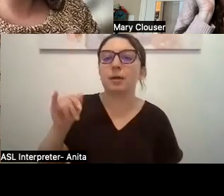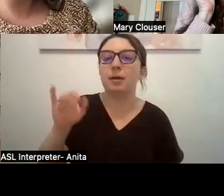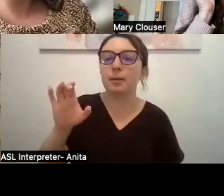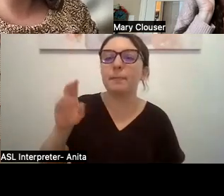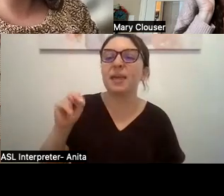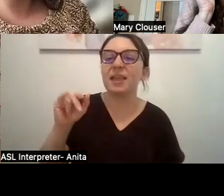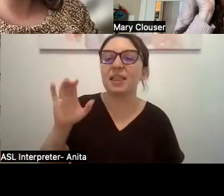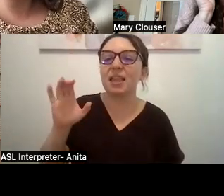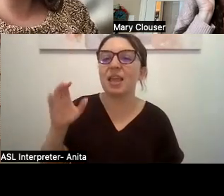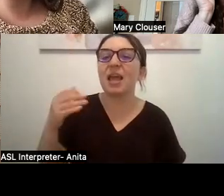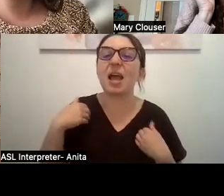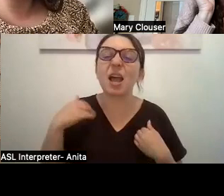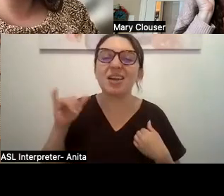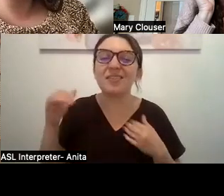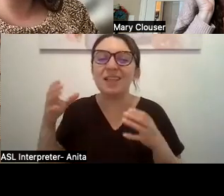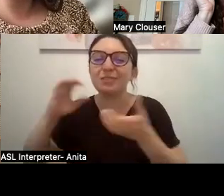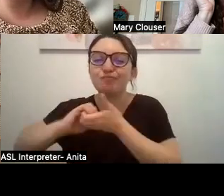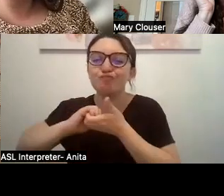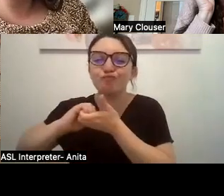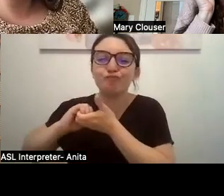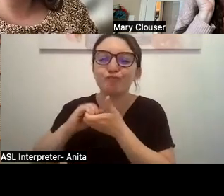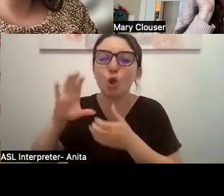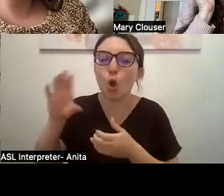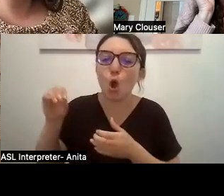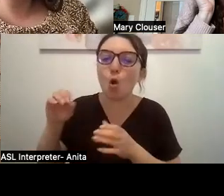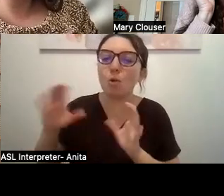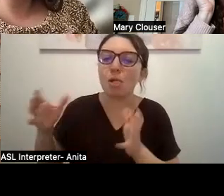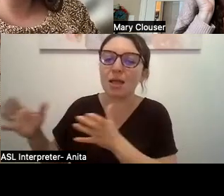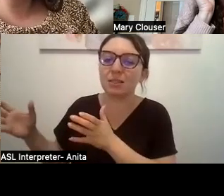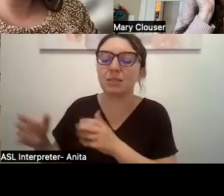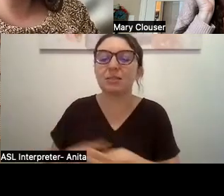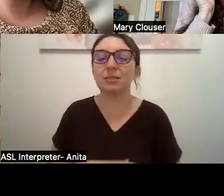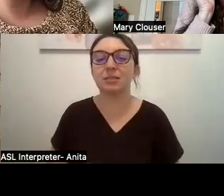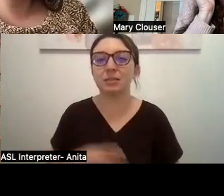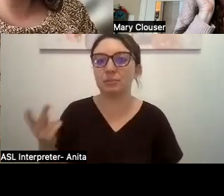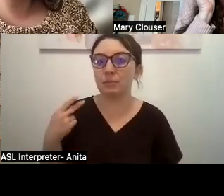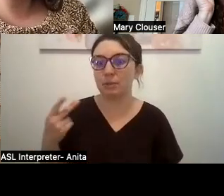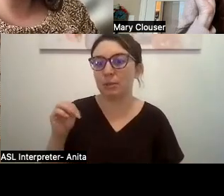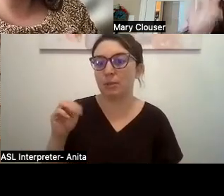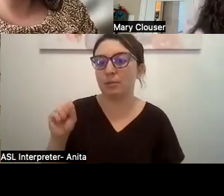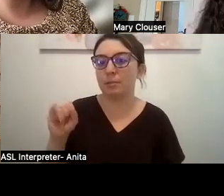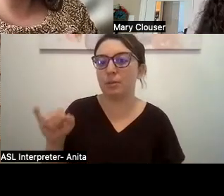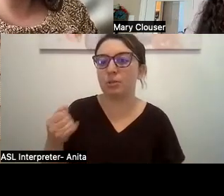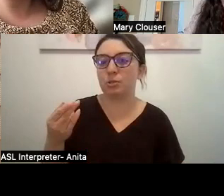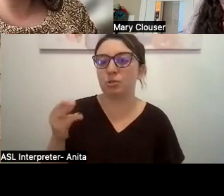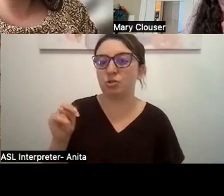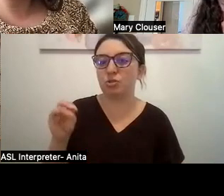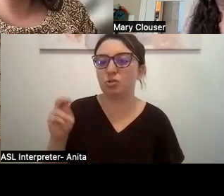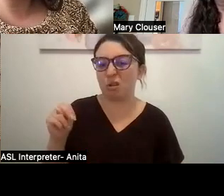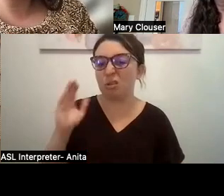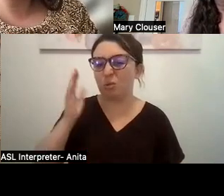have co-classes. So like Ms. Johnson and I share 2 classes, and my animals are not cooperating today. I'm